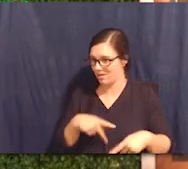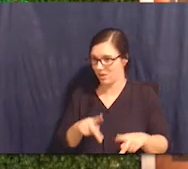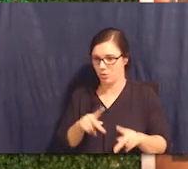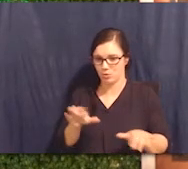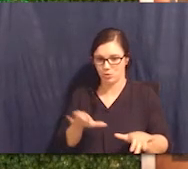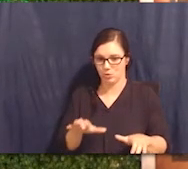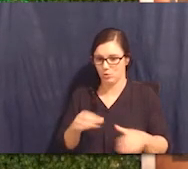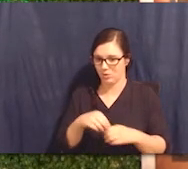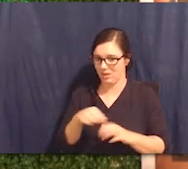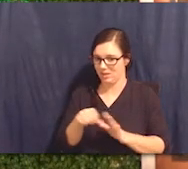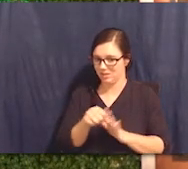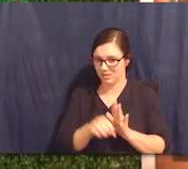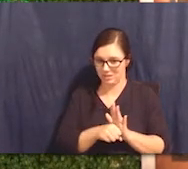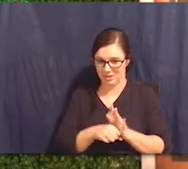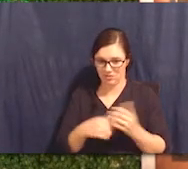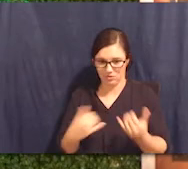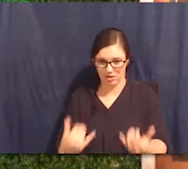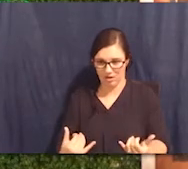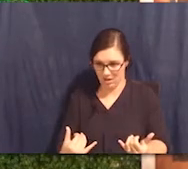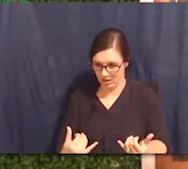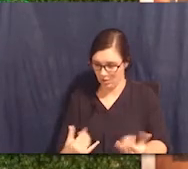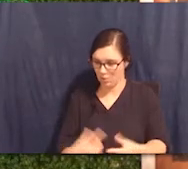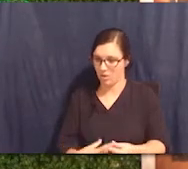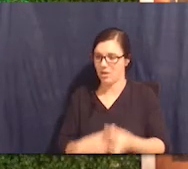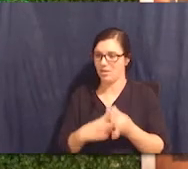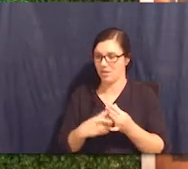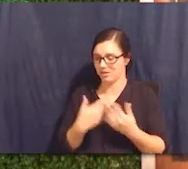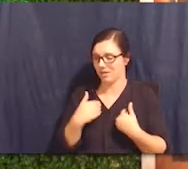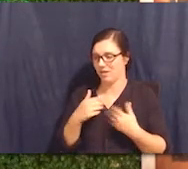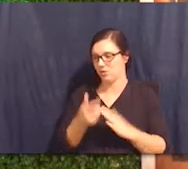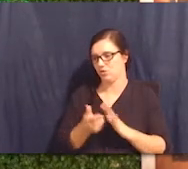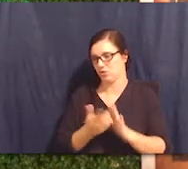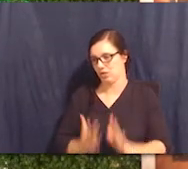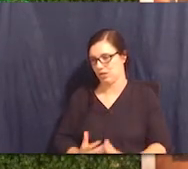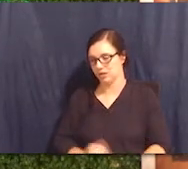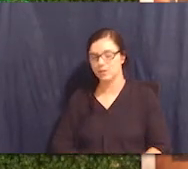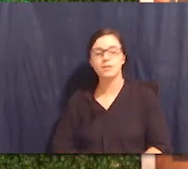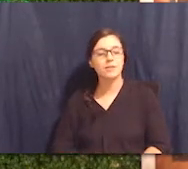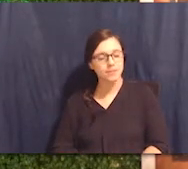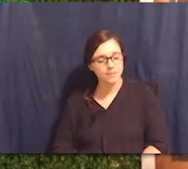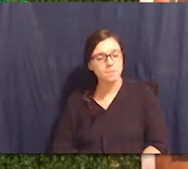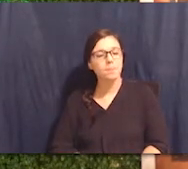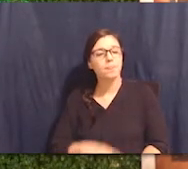to do in this state right now unless they have an attorney? So